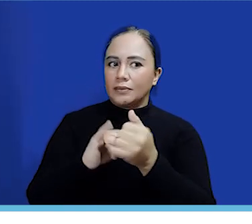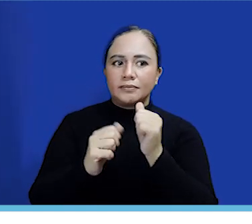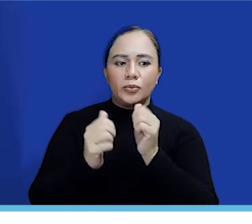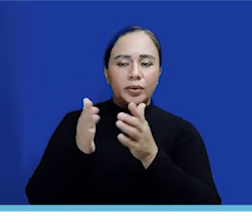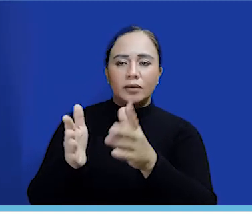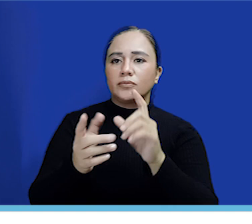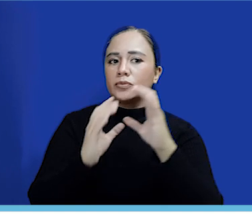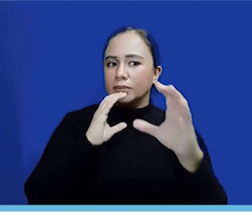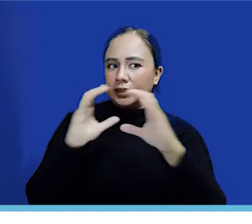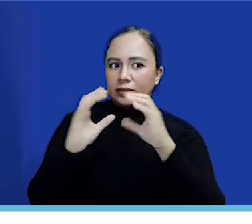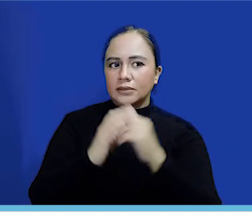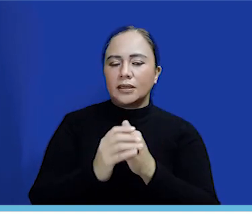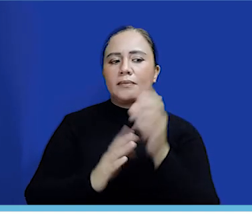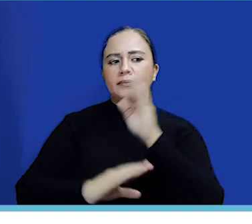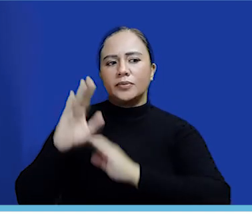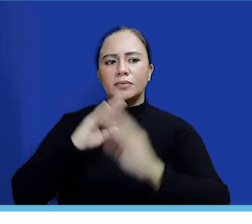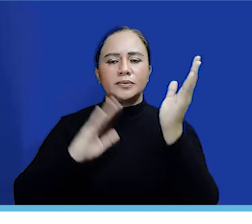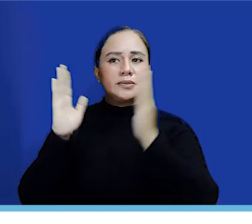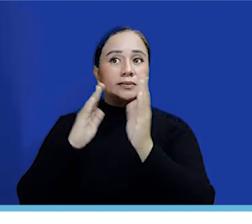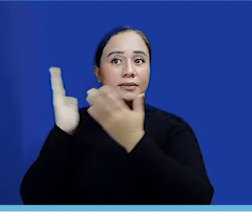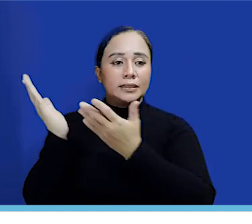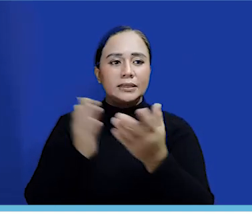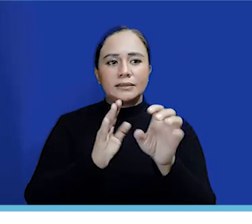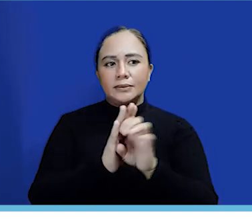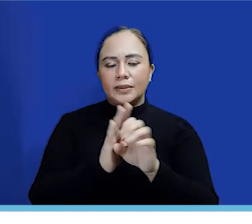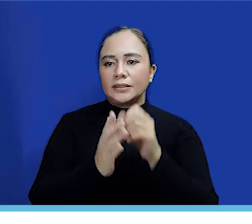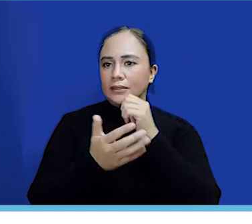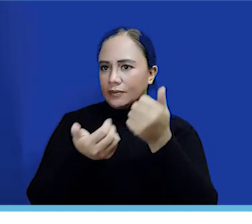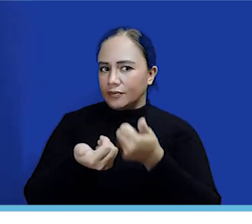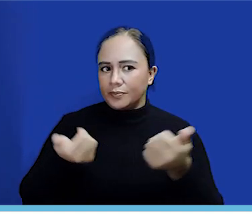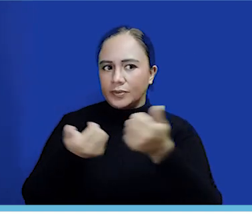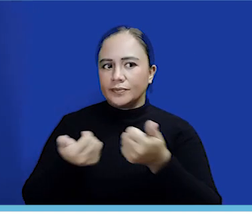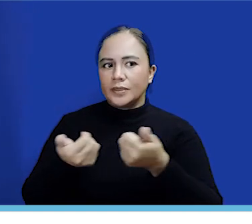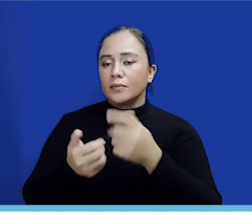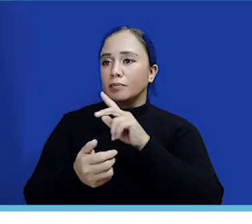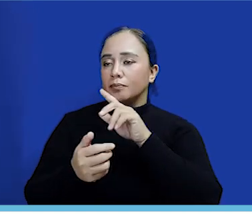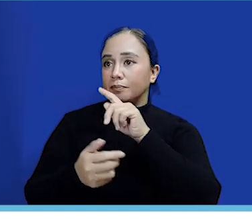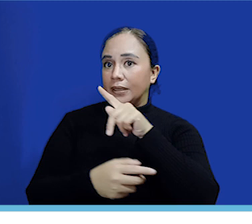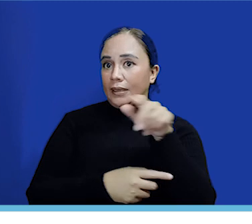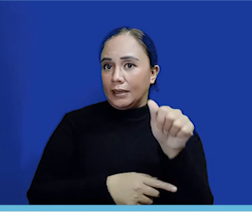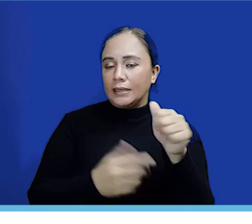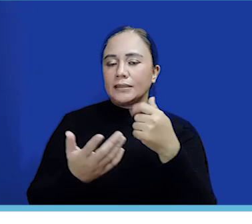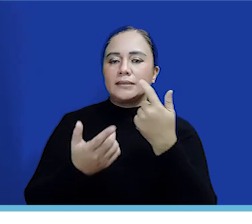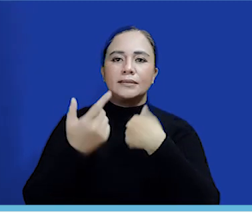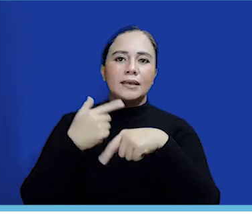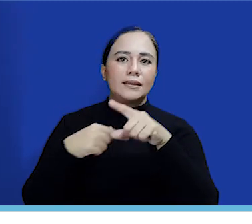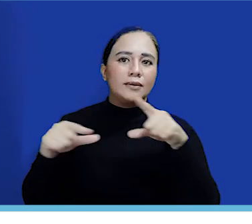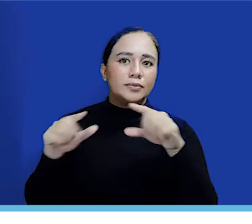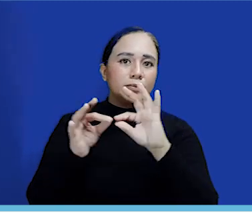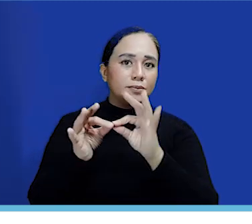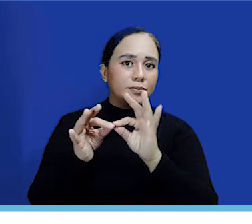means of communication, gaps in service delivery such as unavailability of personal assistance and sign